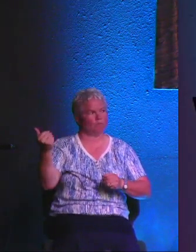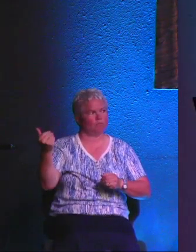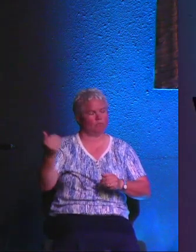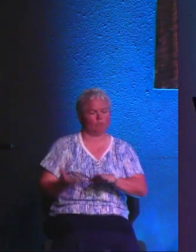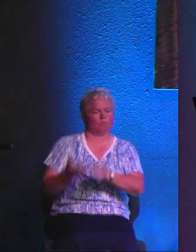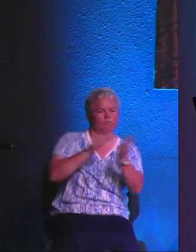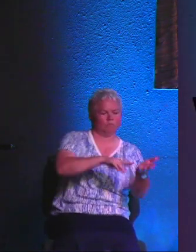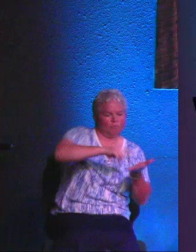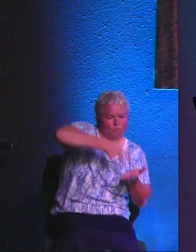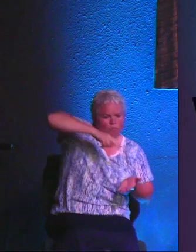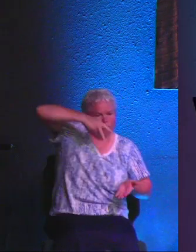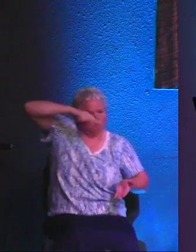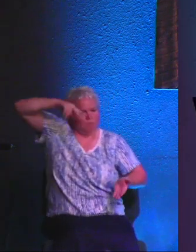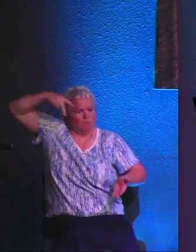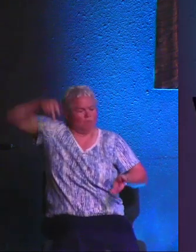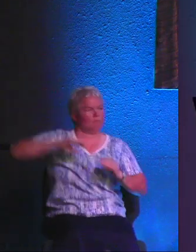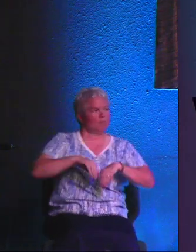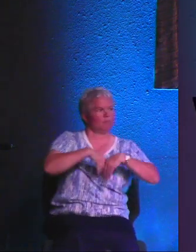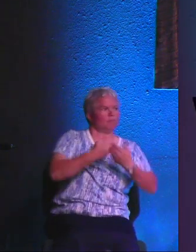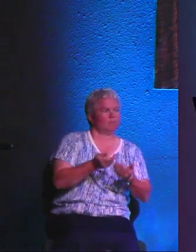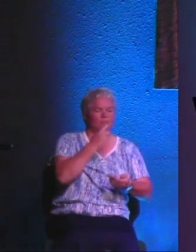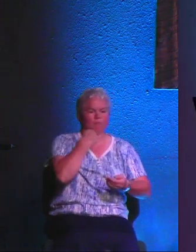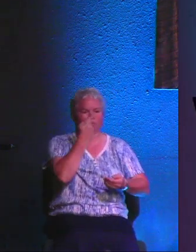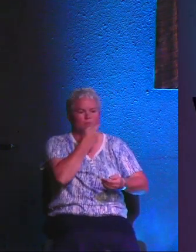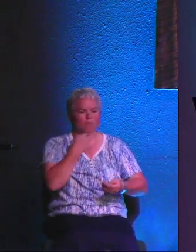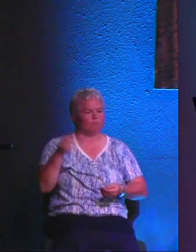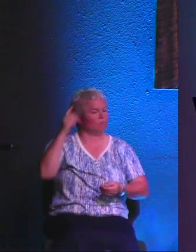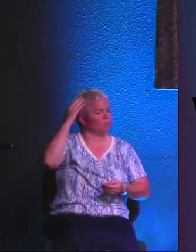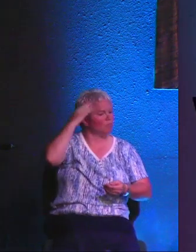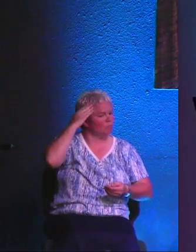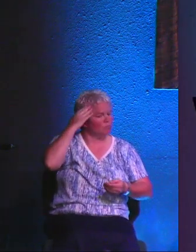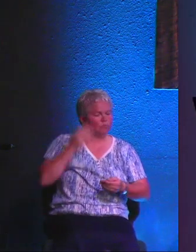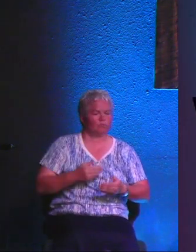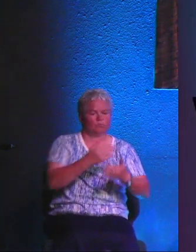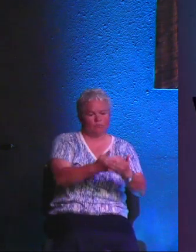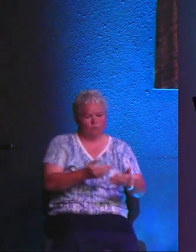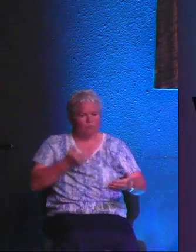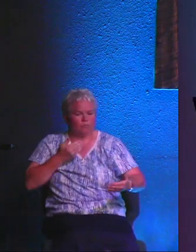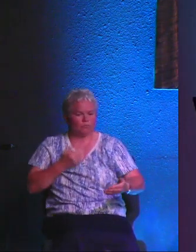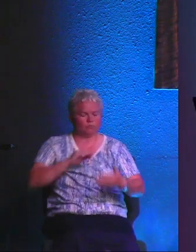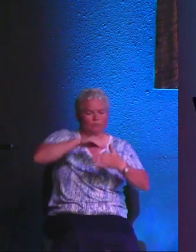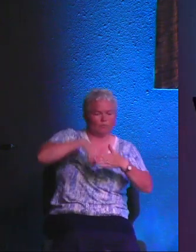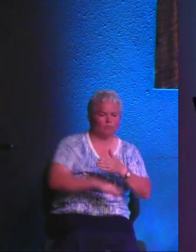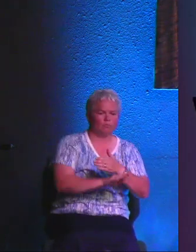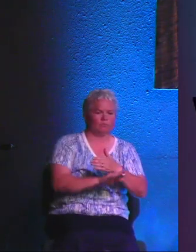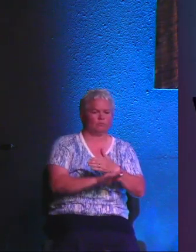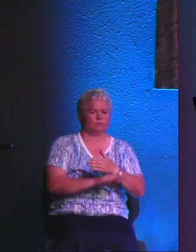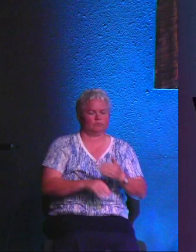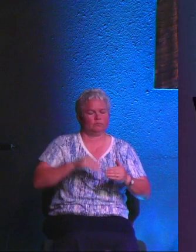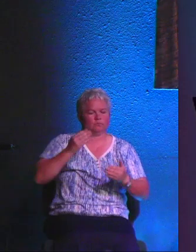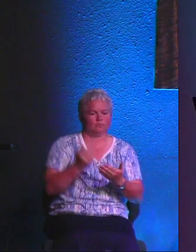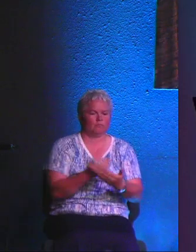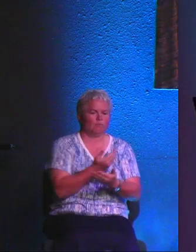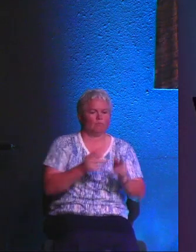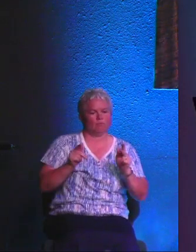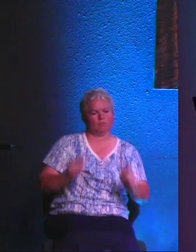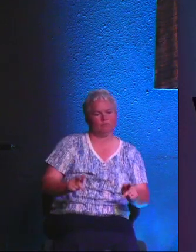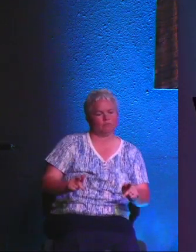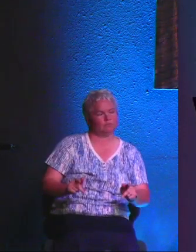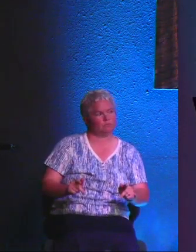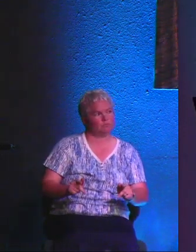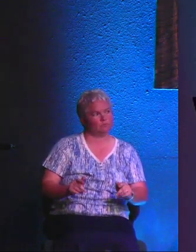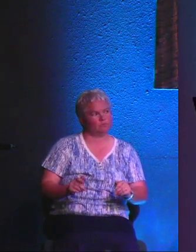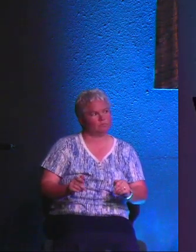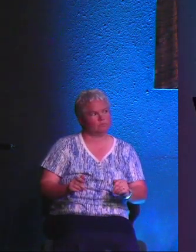in his death and resurrection, whoever you thought you were before, in Christ you are a brand new person. The old ways of